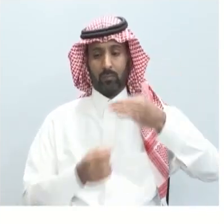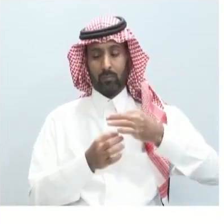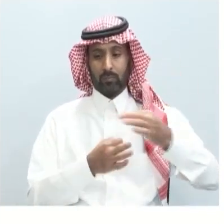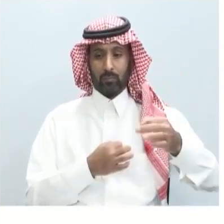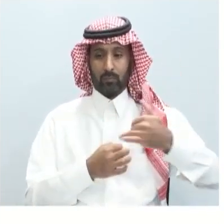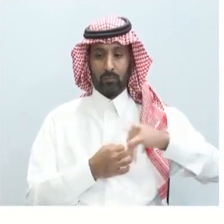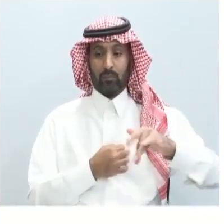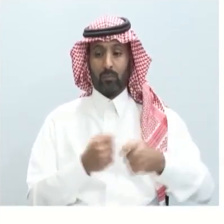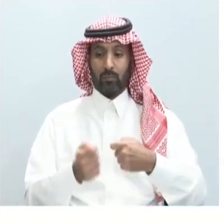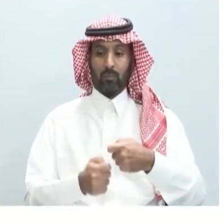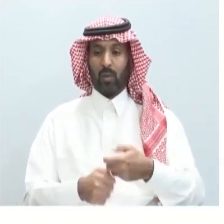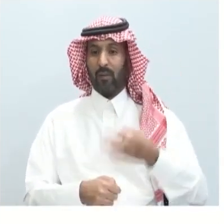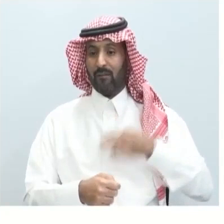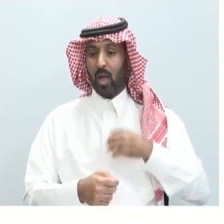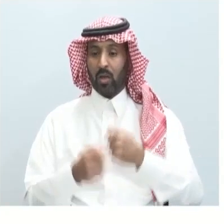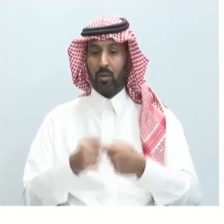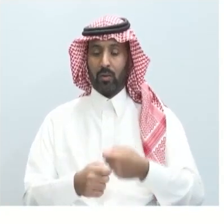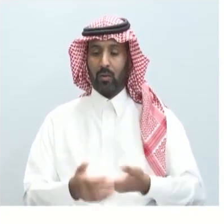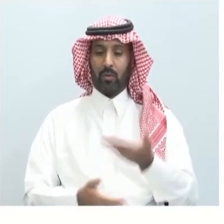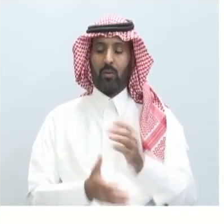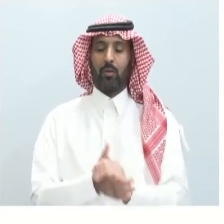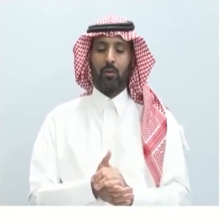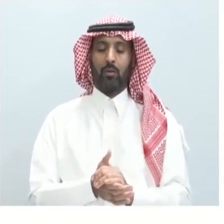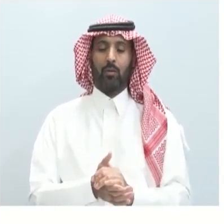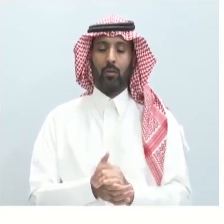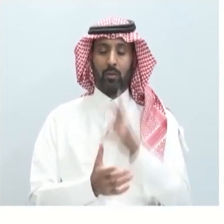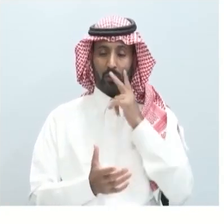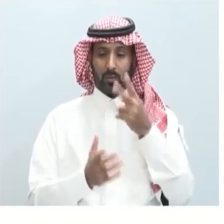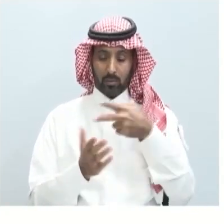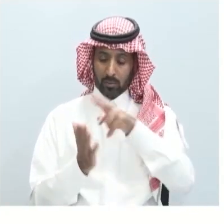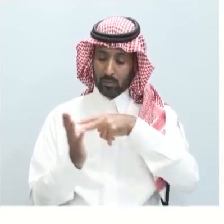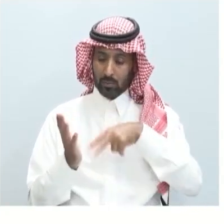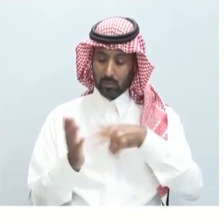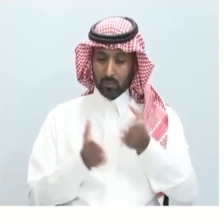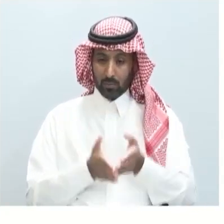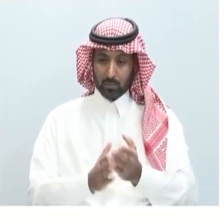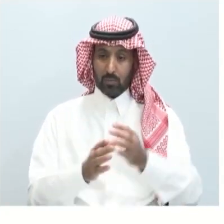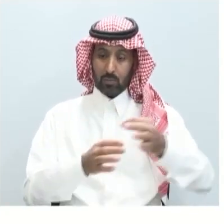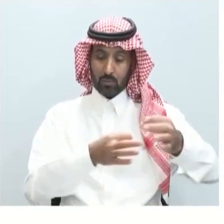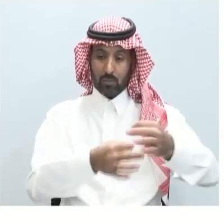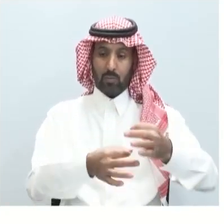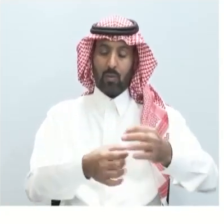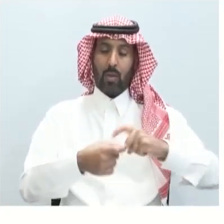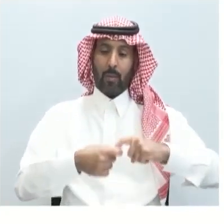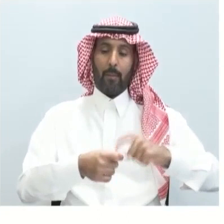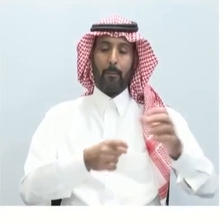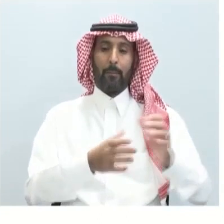benefit business? So the answer here, when you scan the text for the underlined words here,